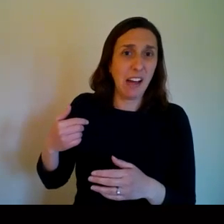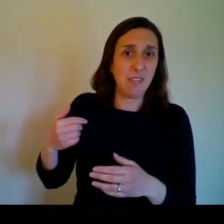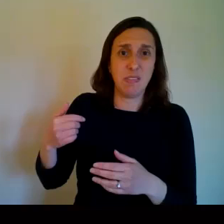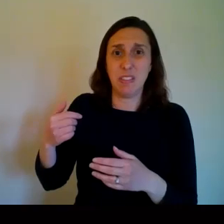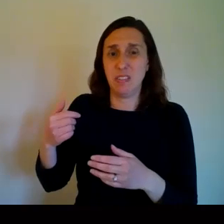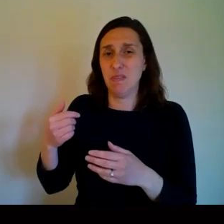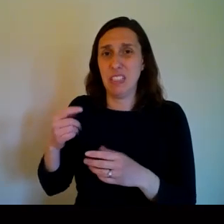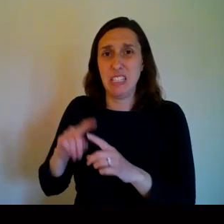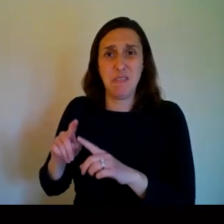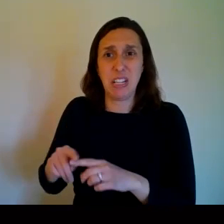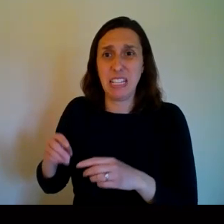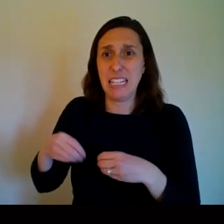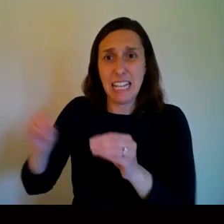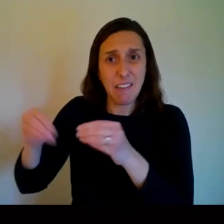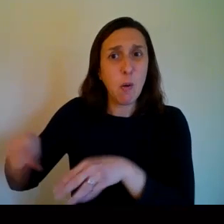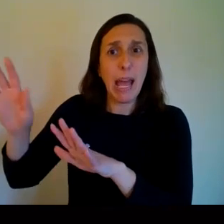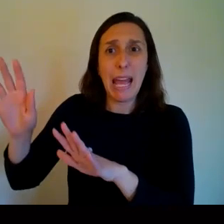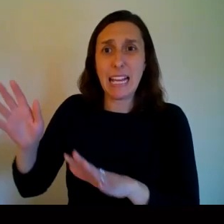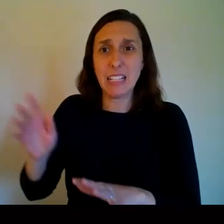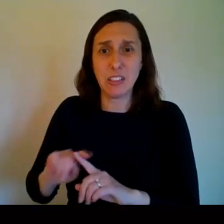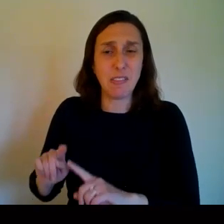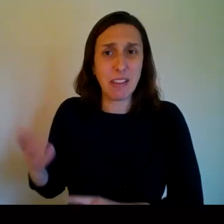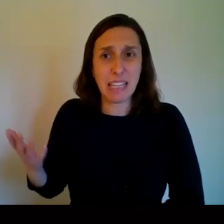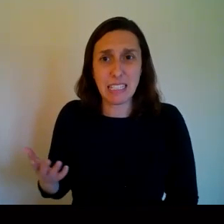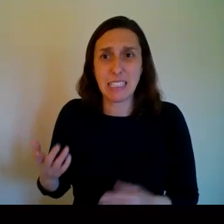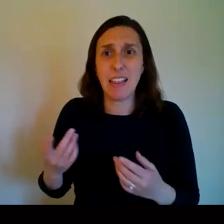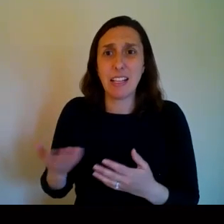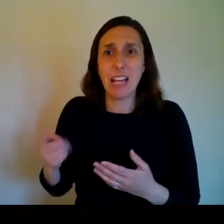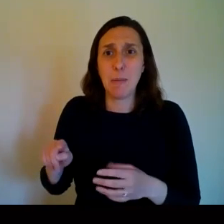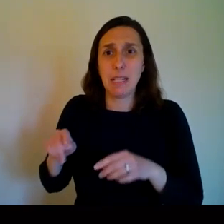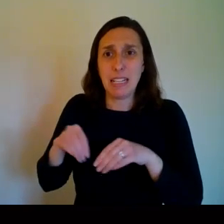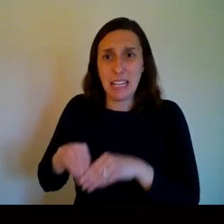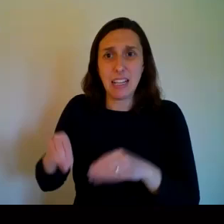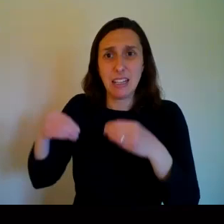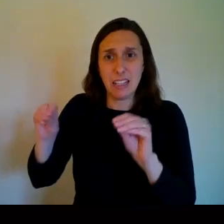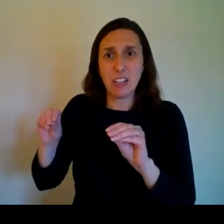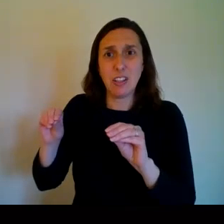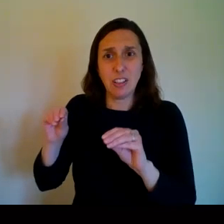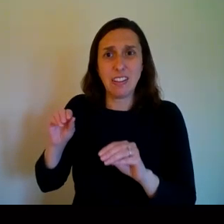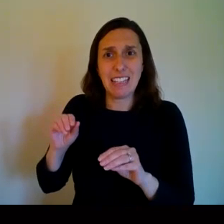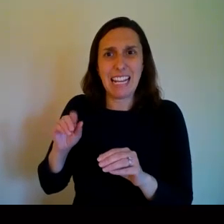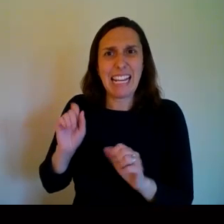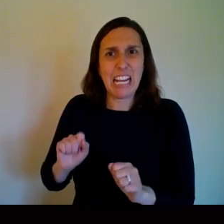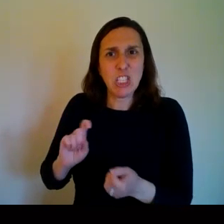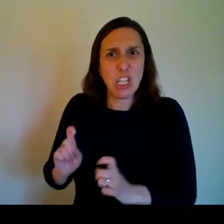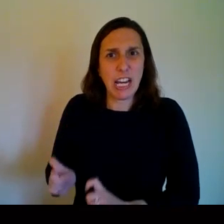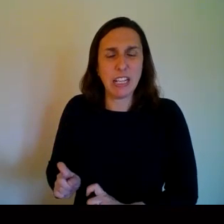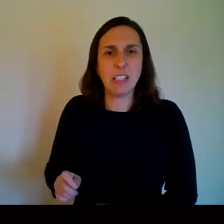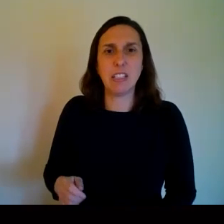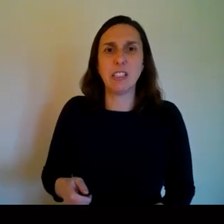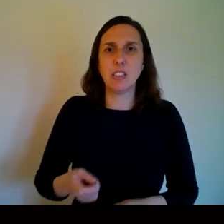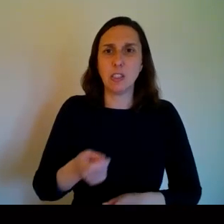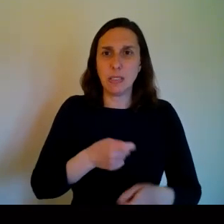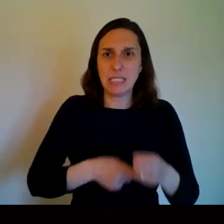giveaways and things that are happening within the sales form, and your revenue function changes. And so instead of keeping one big